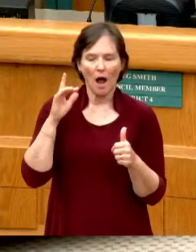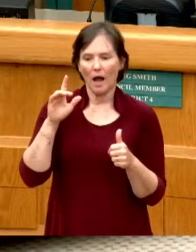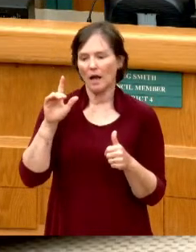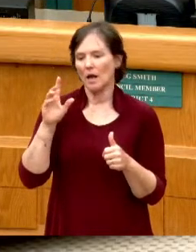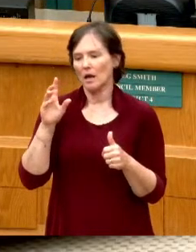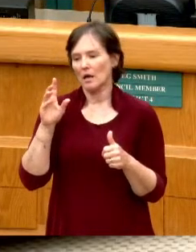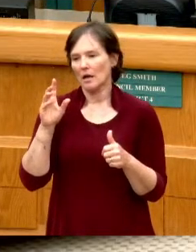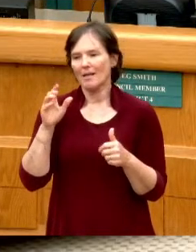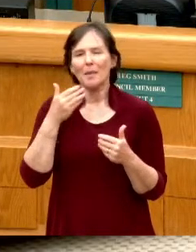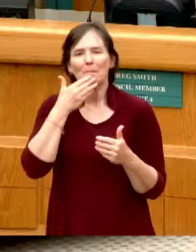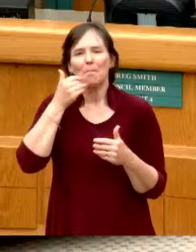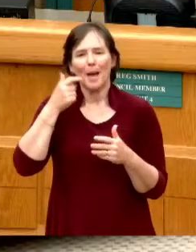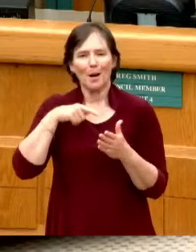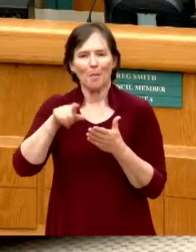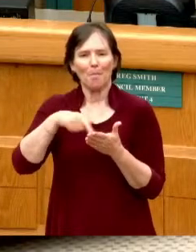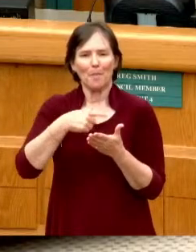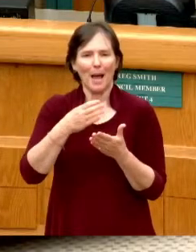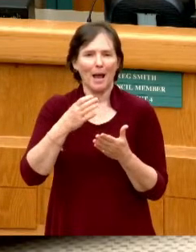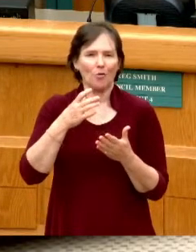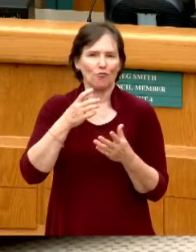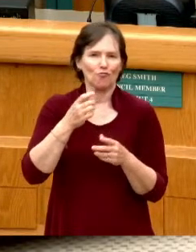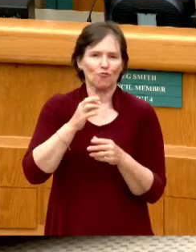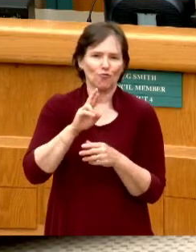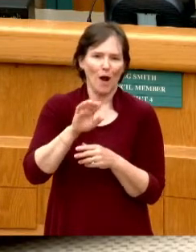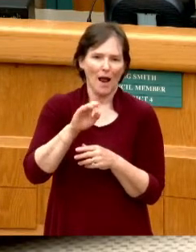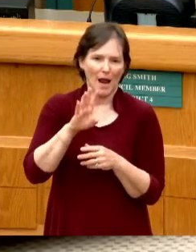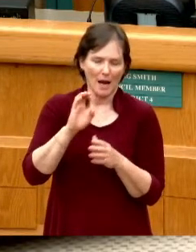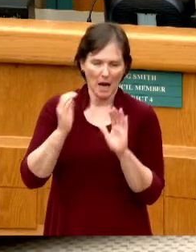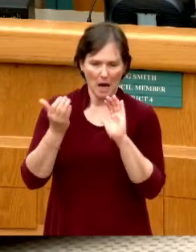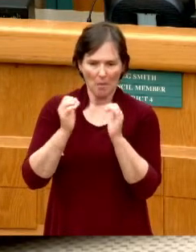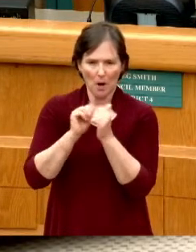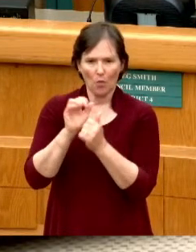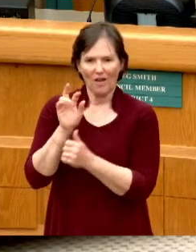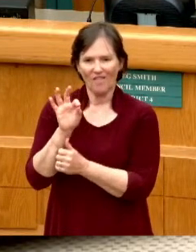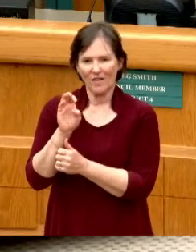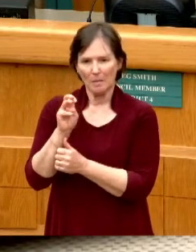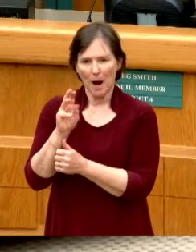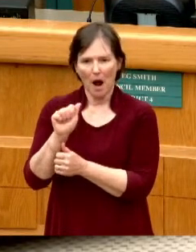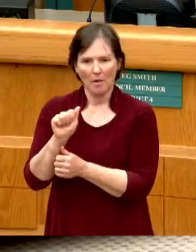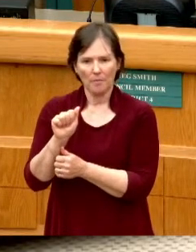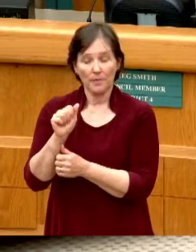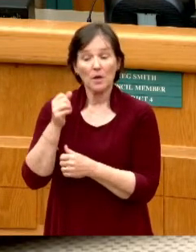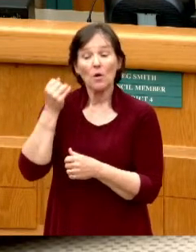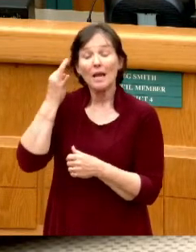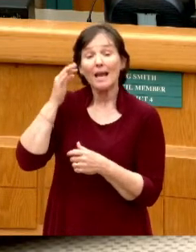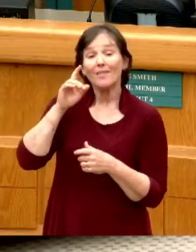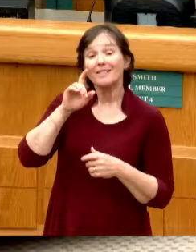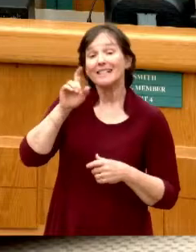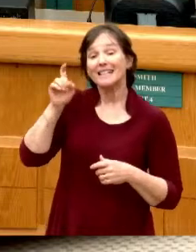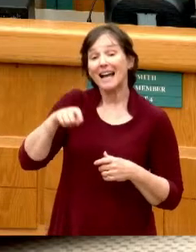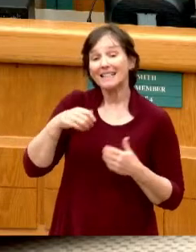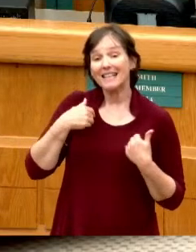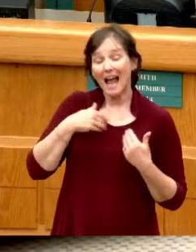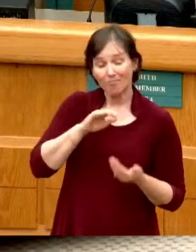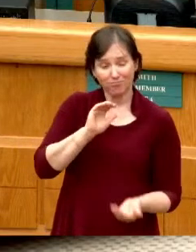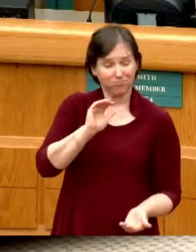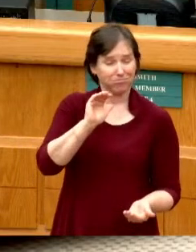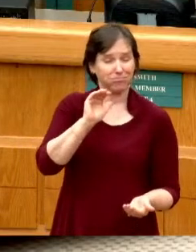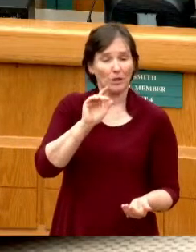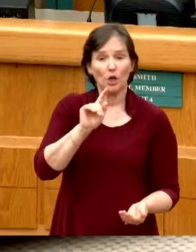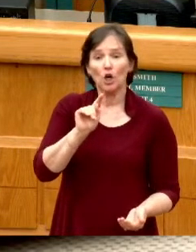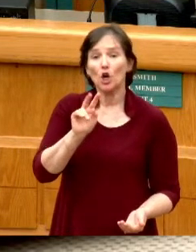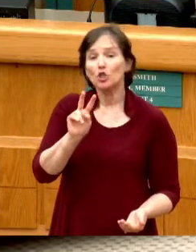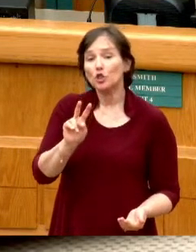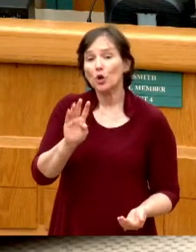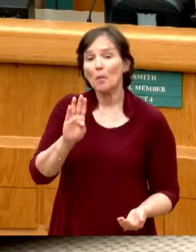the state of Texas pays 100%. So if Texas has $2 billion extra, and by the way, I've been told that counties collectively have